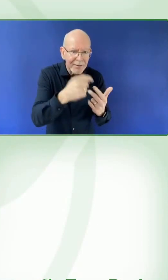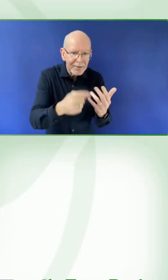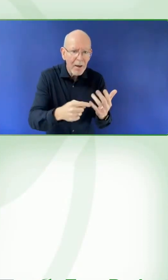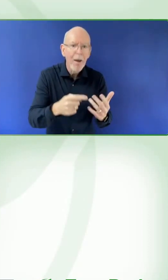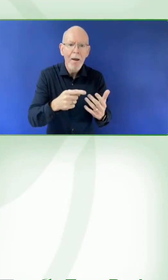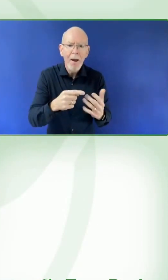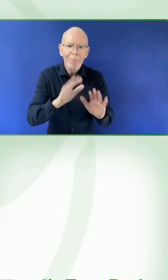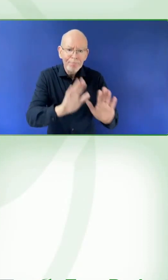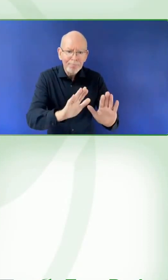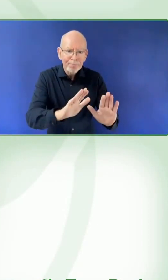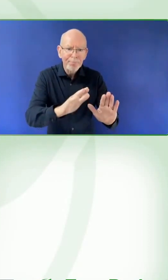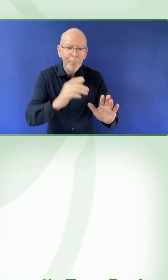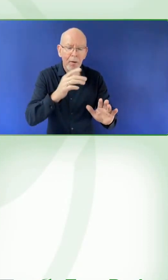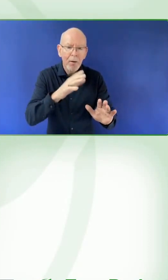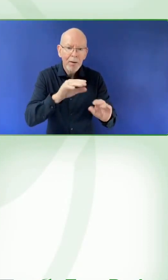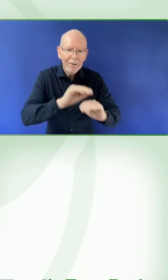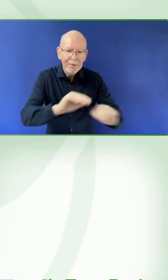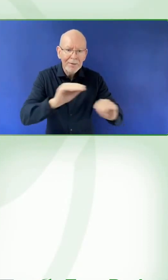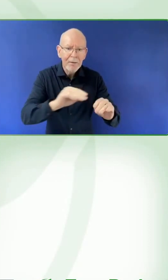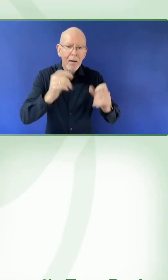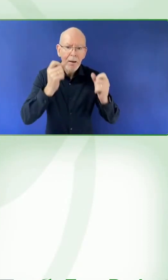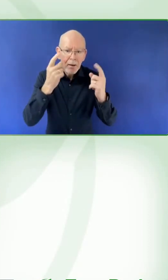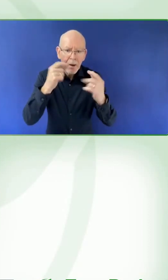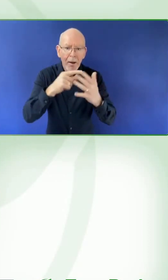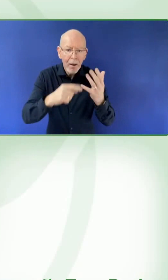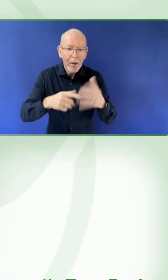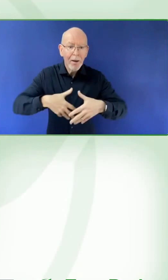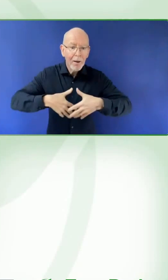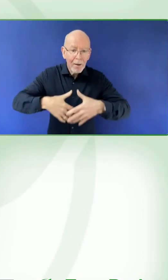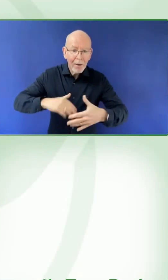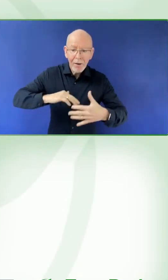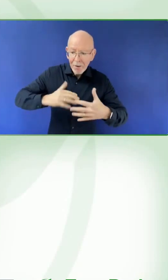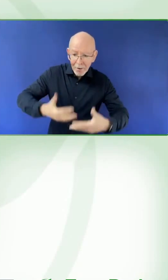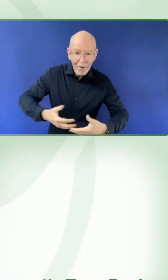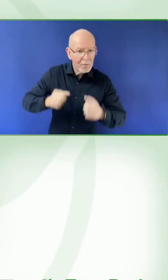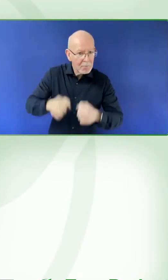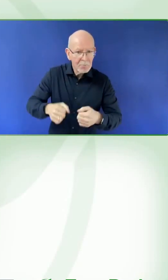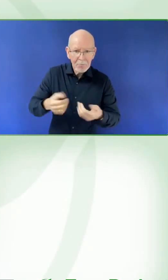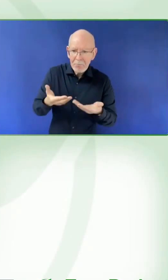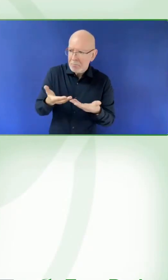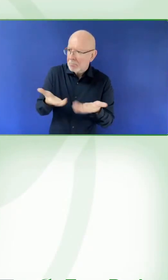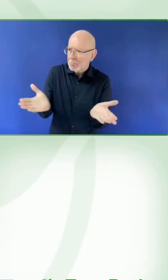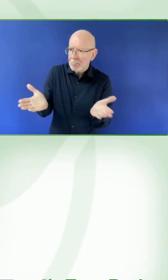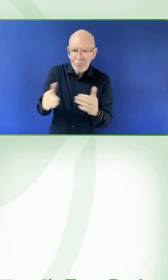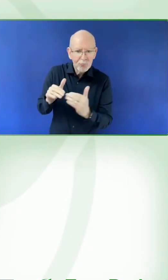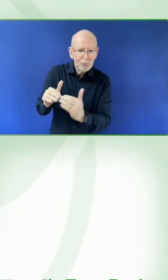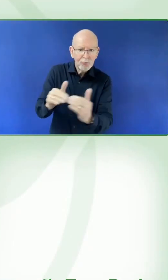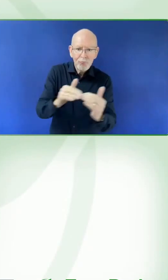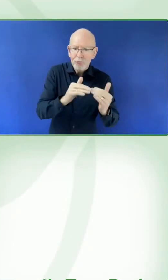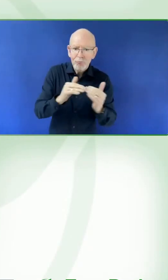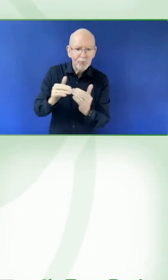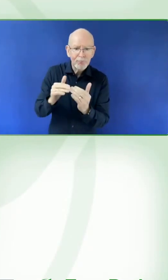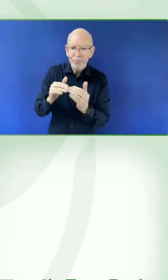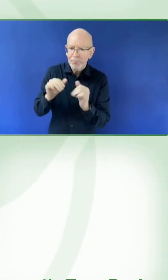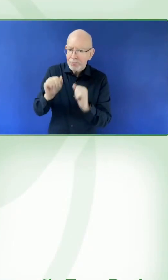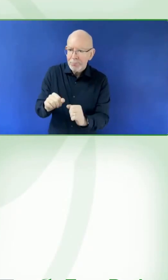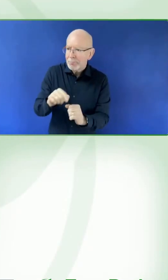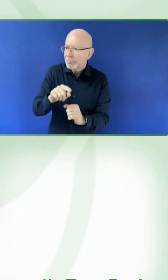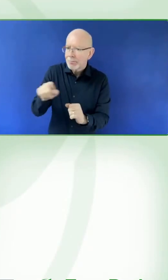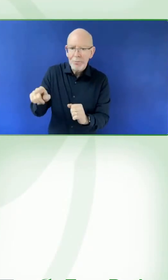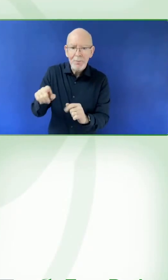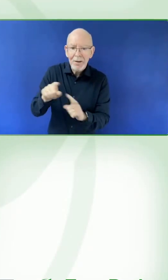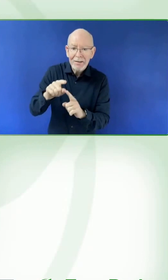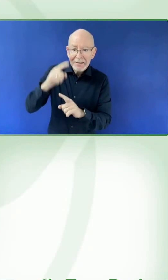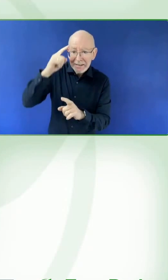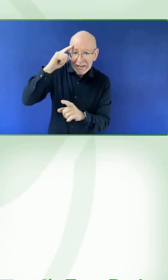sexuality, forced sterilization procedures, higher rates of sexual violence, lack of